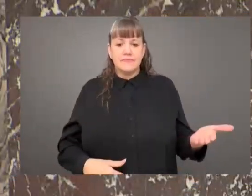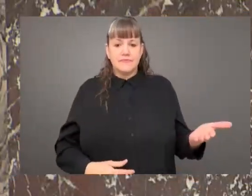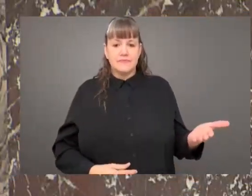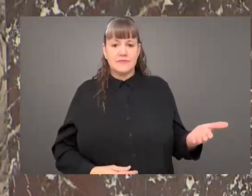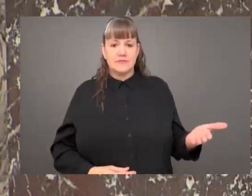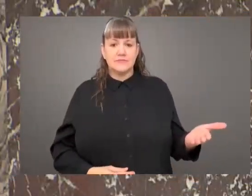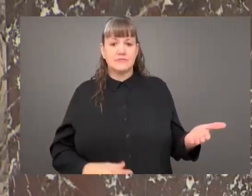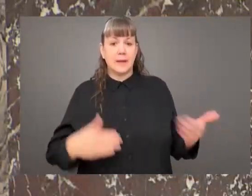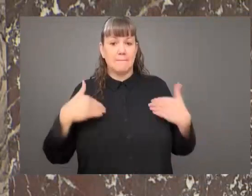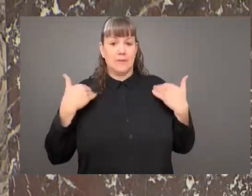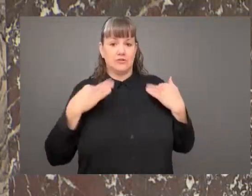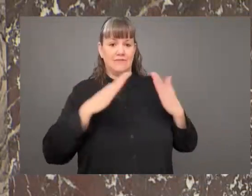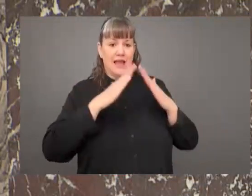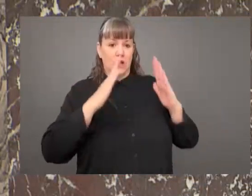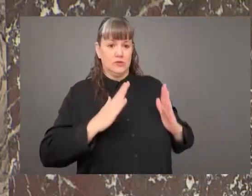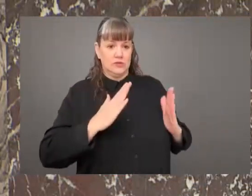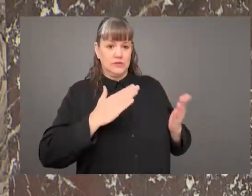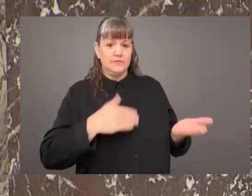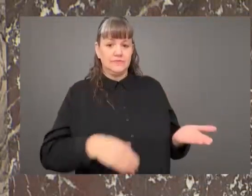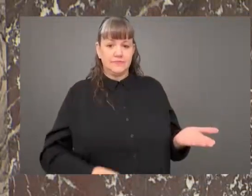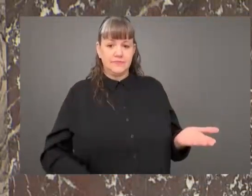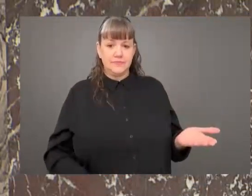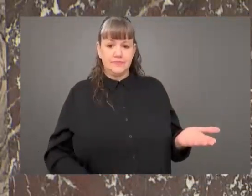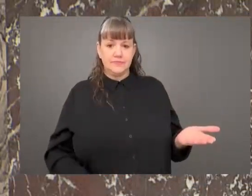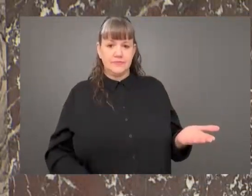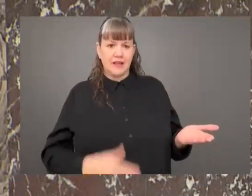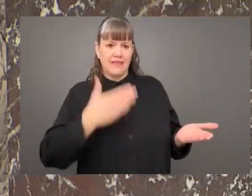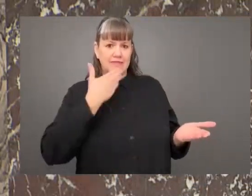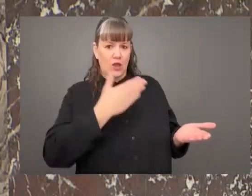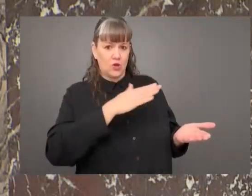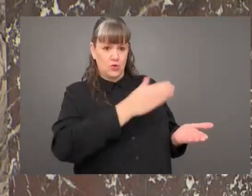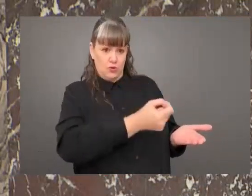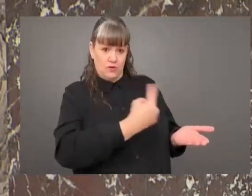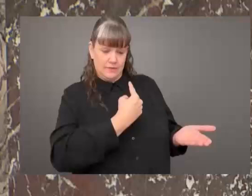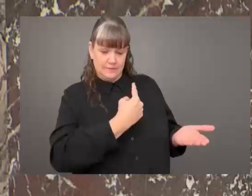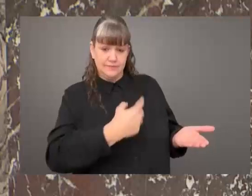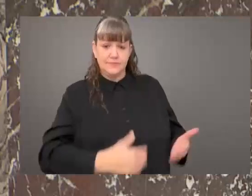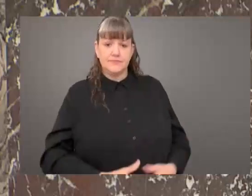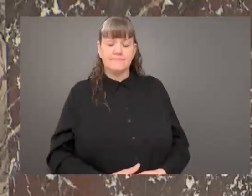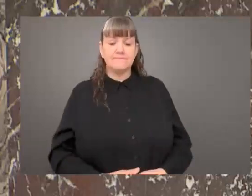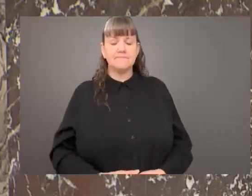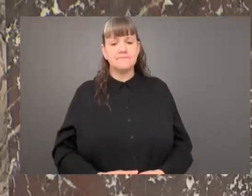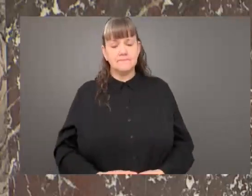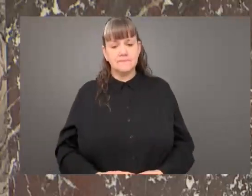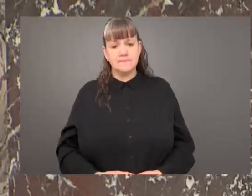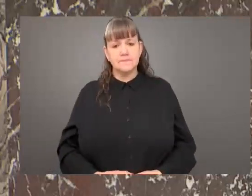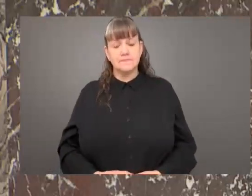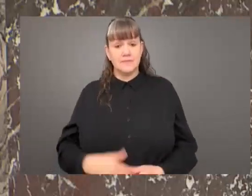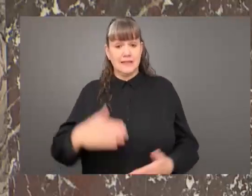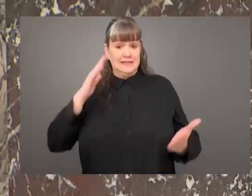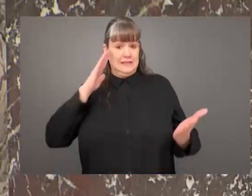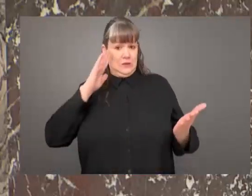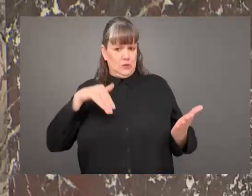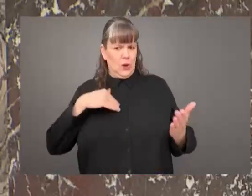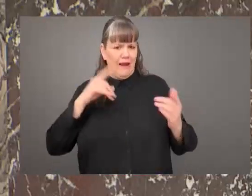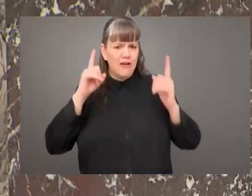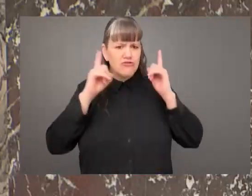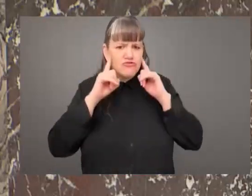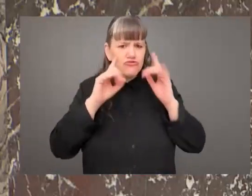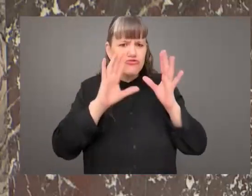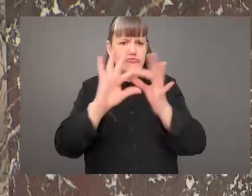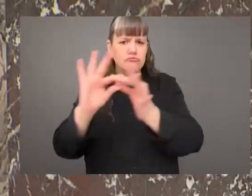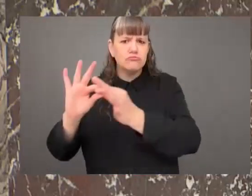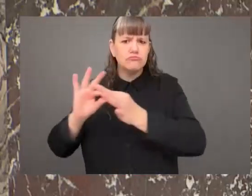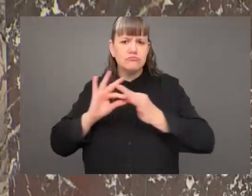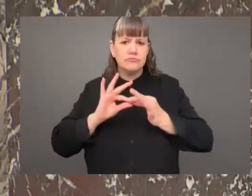made yesterday in this House. We know that the comments, I'm hearing from people directly, that the comments made by this